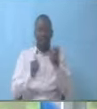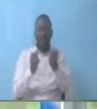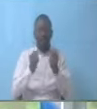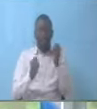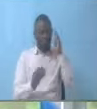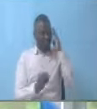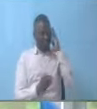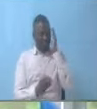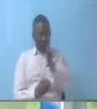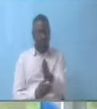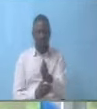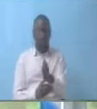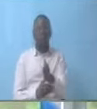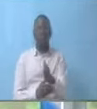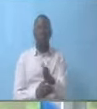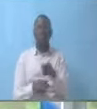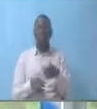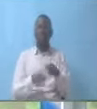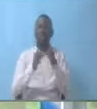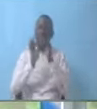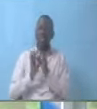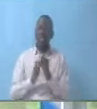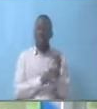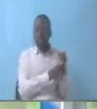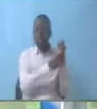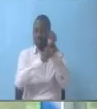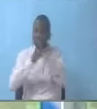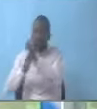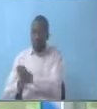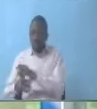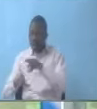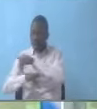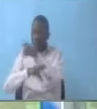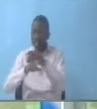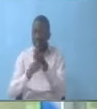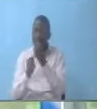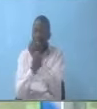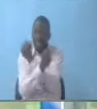To take you to the destination safely.